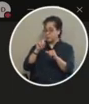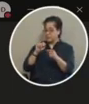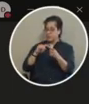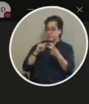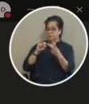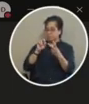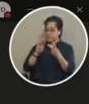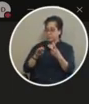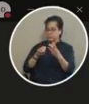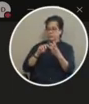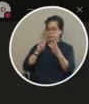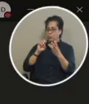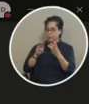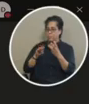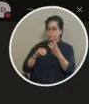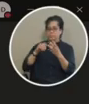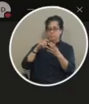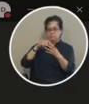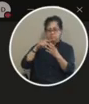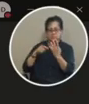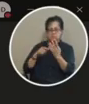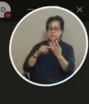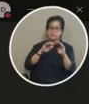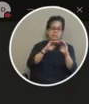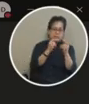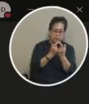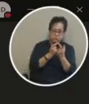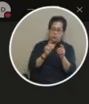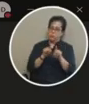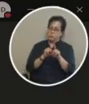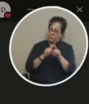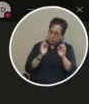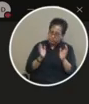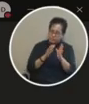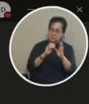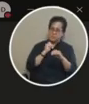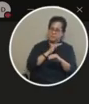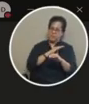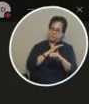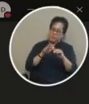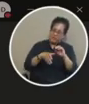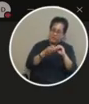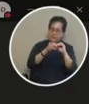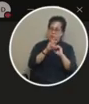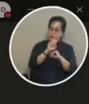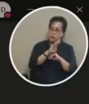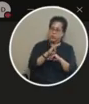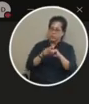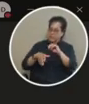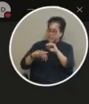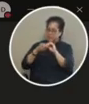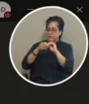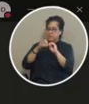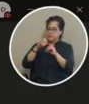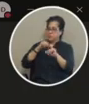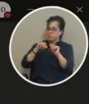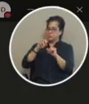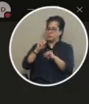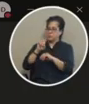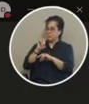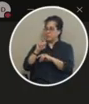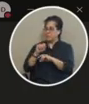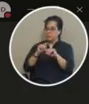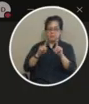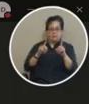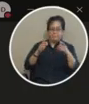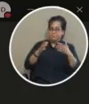have on the website. Yes. There's a lot of things I've sent to the council that I've pushed out to staff to put on the website, to put on social media pages. But as you pointed out,